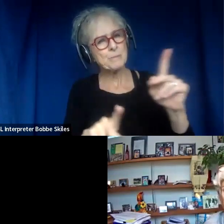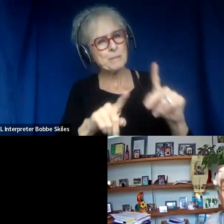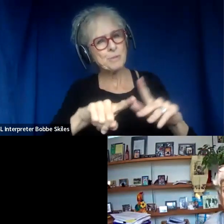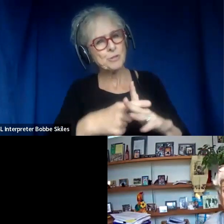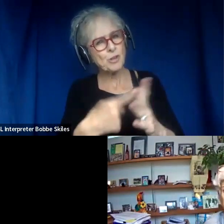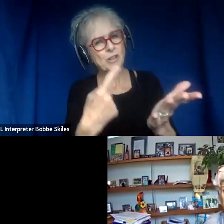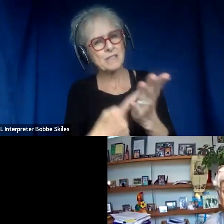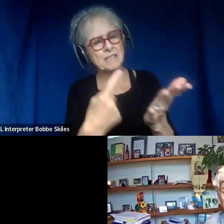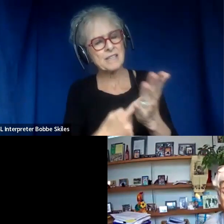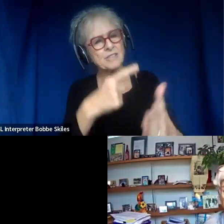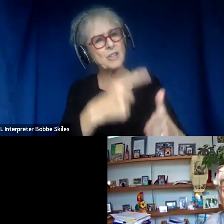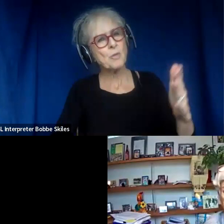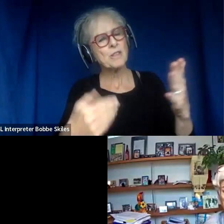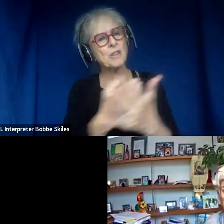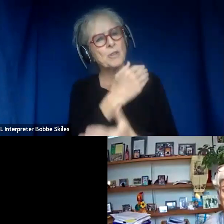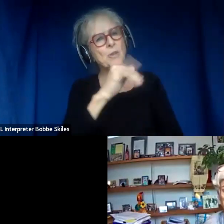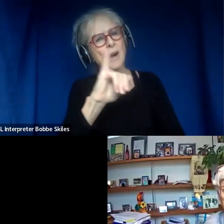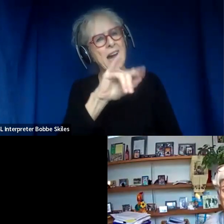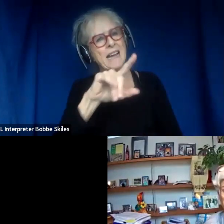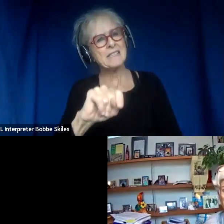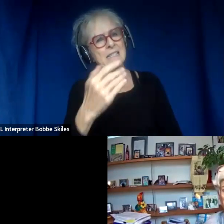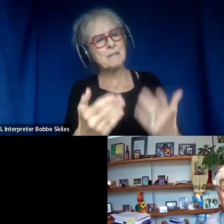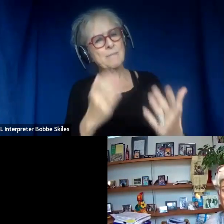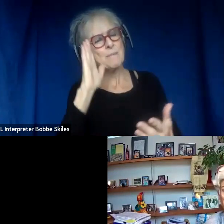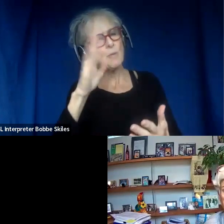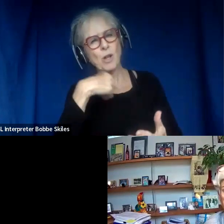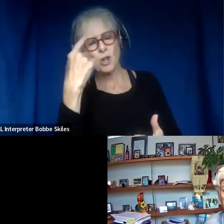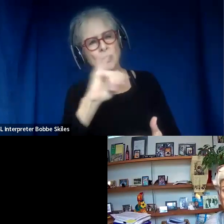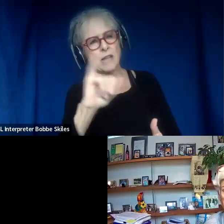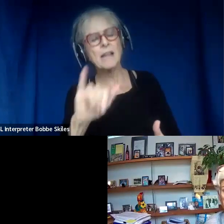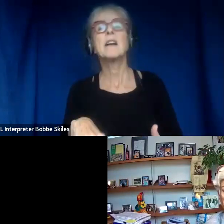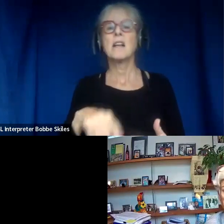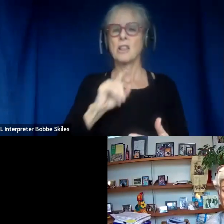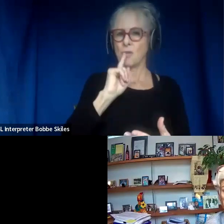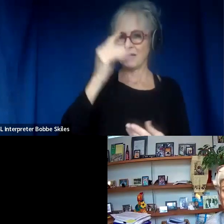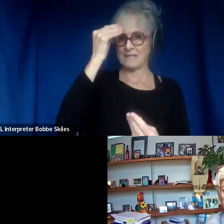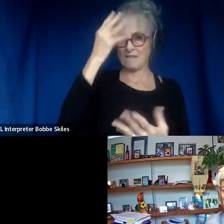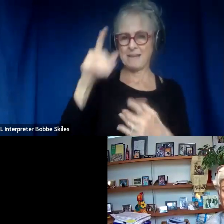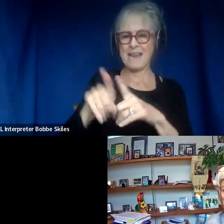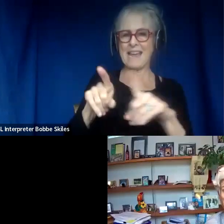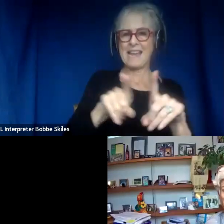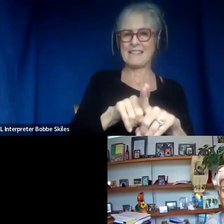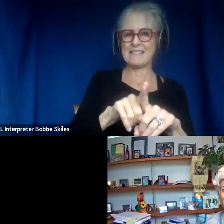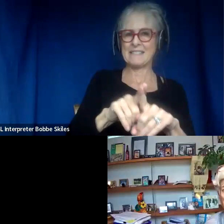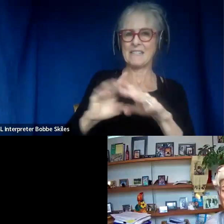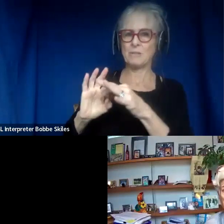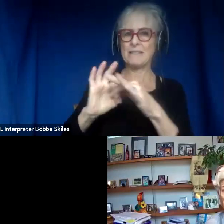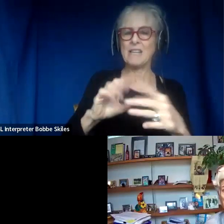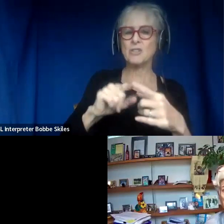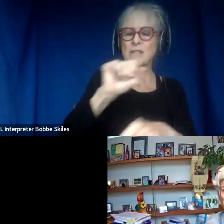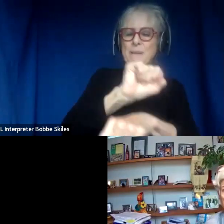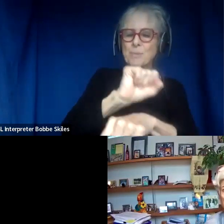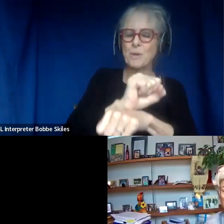new IT might look like? Well, there is information as it relates to the employment